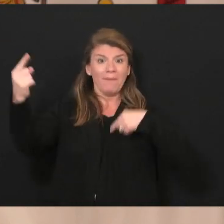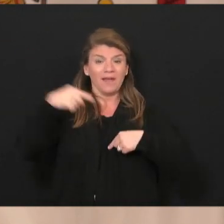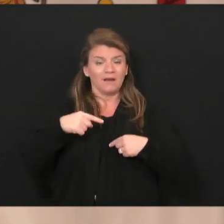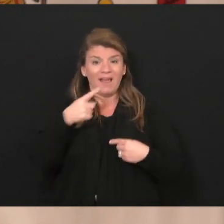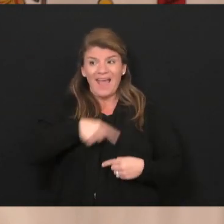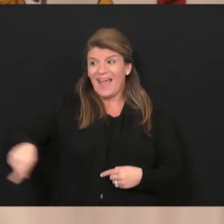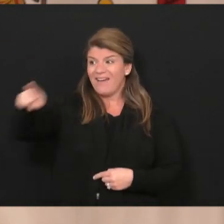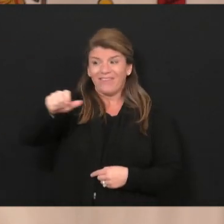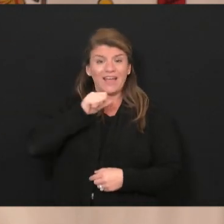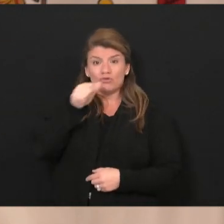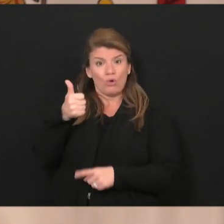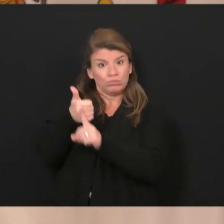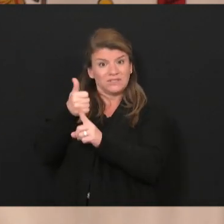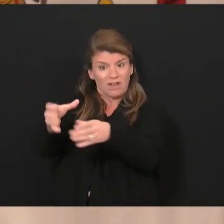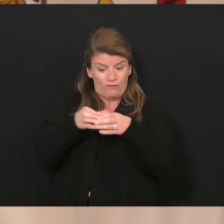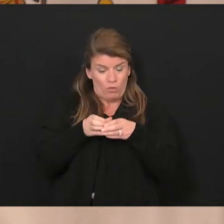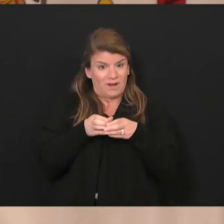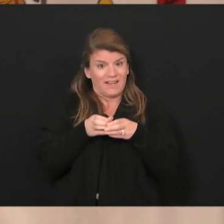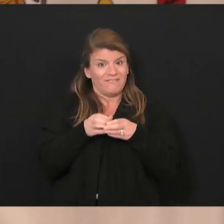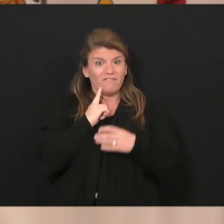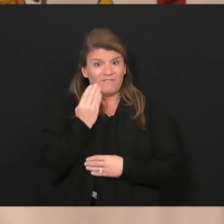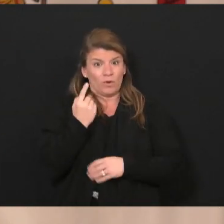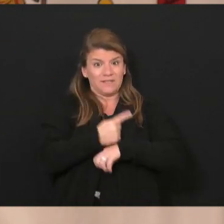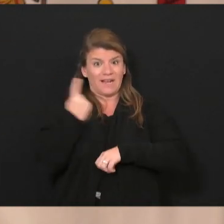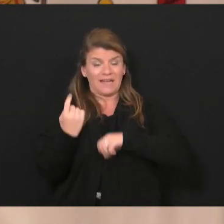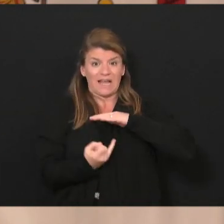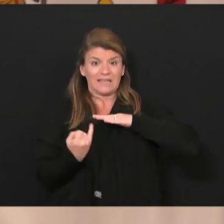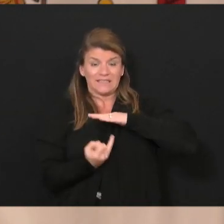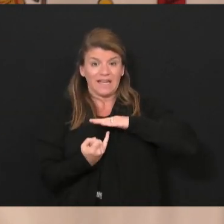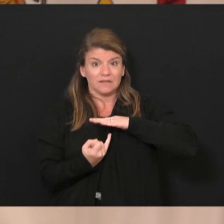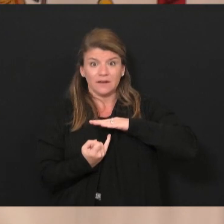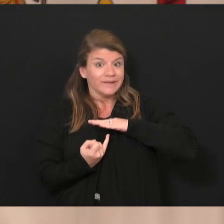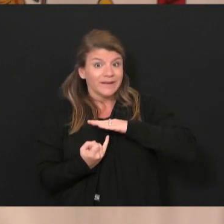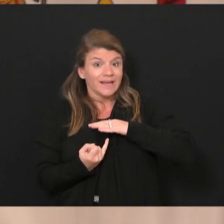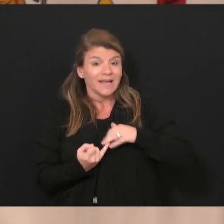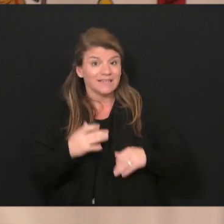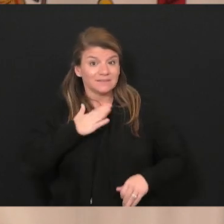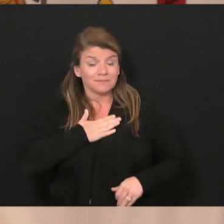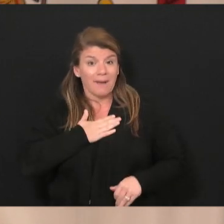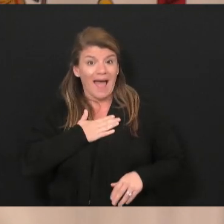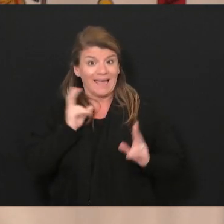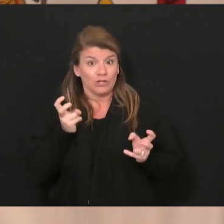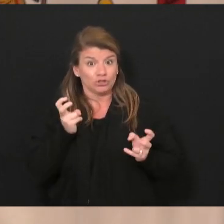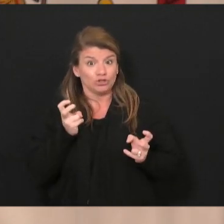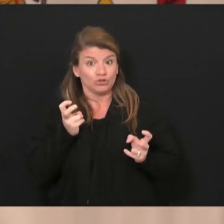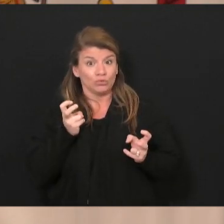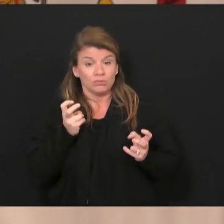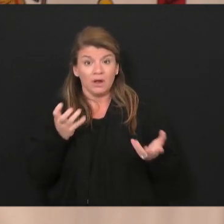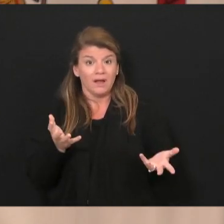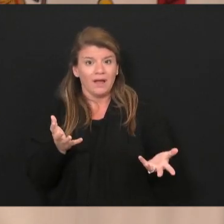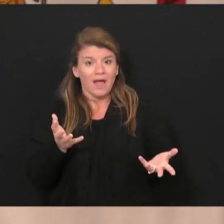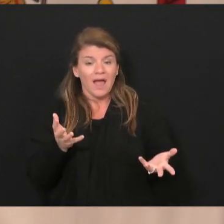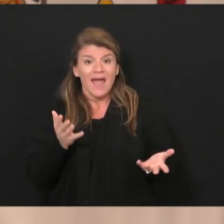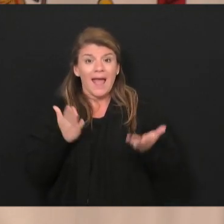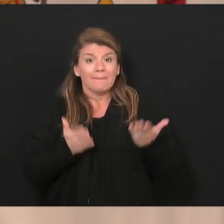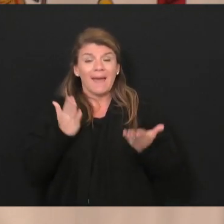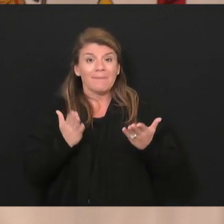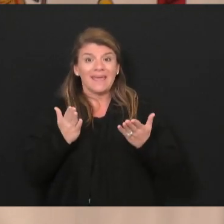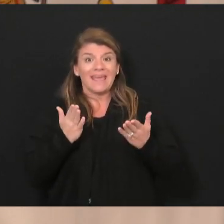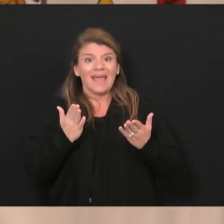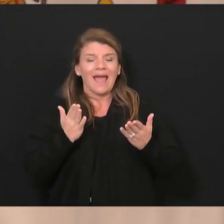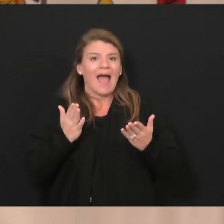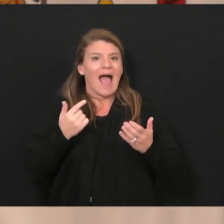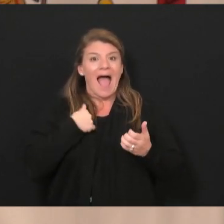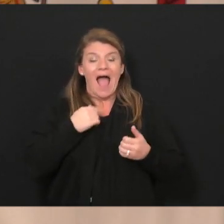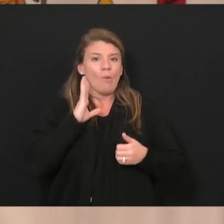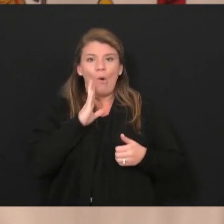don't quarantine themselves for 14 days, you know, I'm going to take a big time issue with it. And I may lose at the end of the day, but I'm going to try